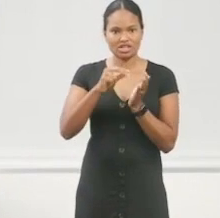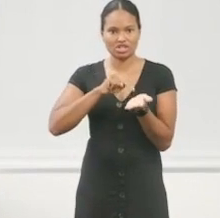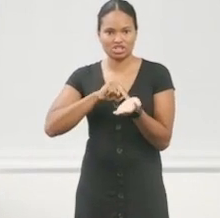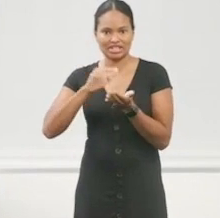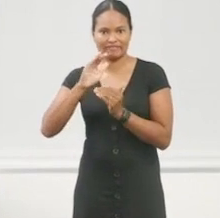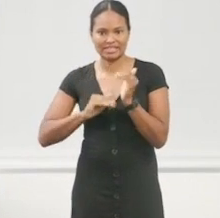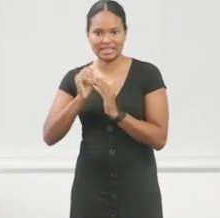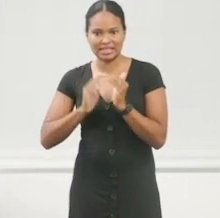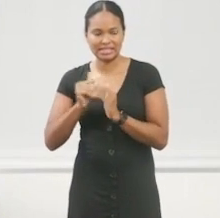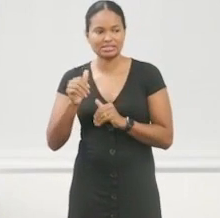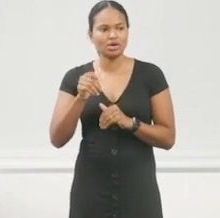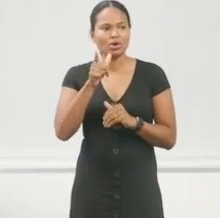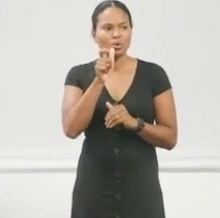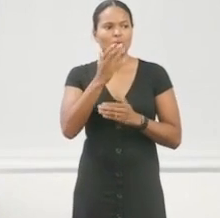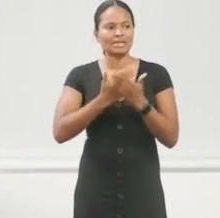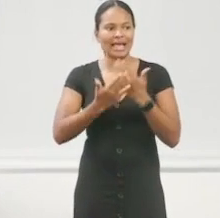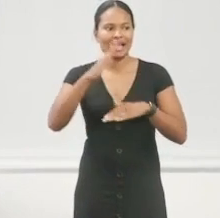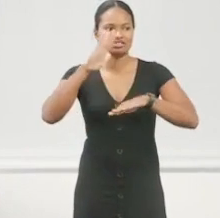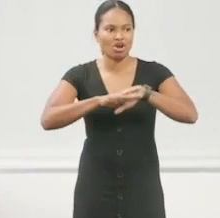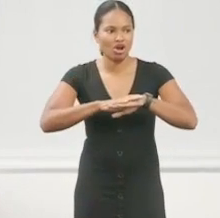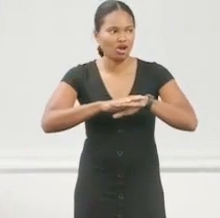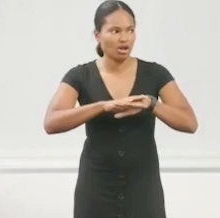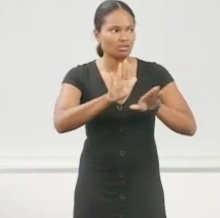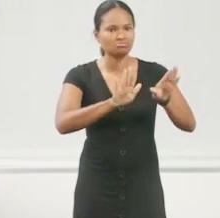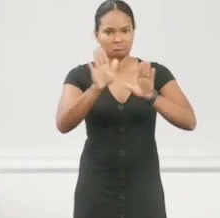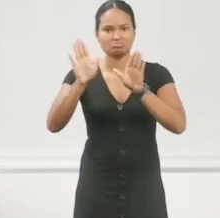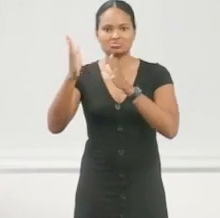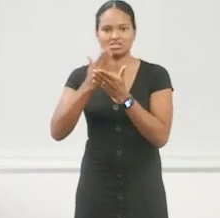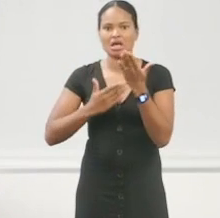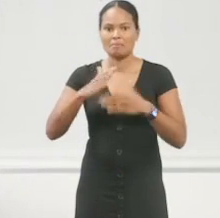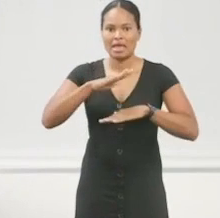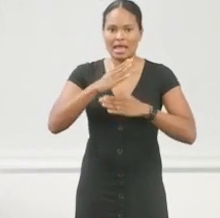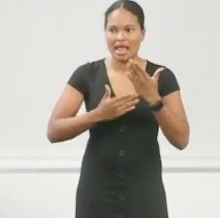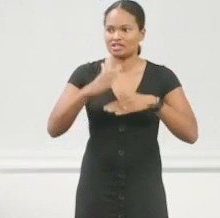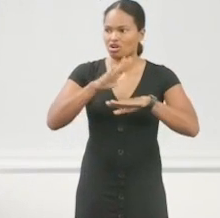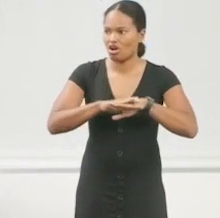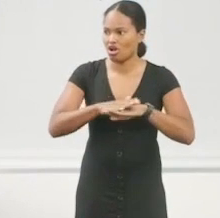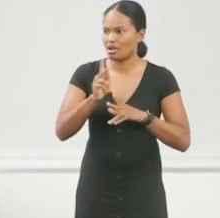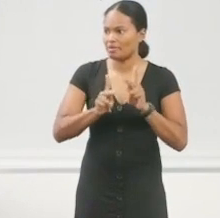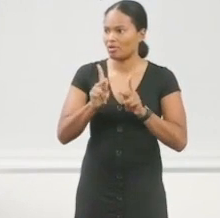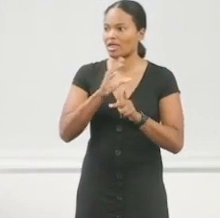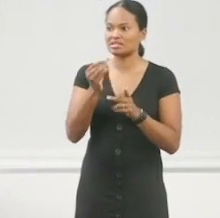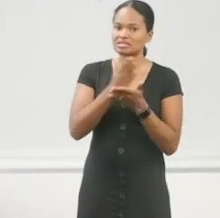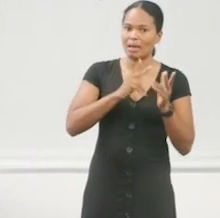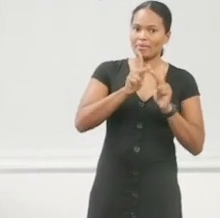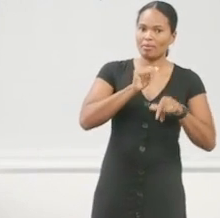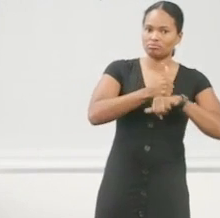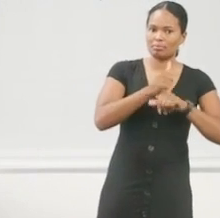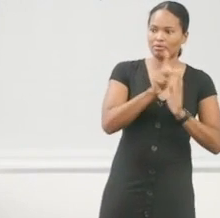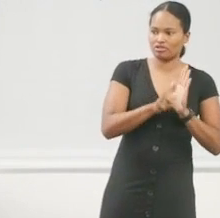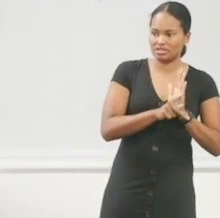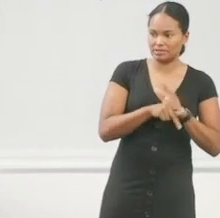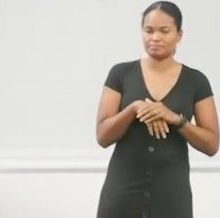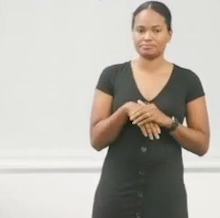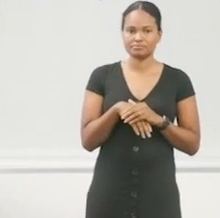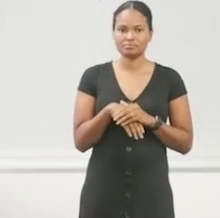Who's hands-on? Anybody here? Okay, we've got some hands-on folks and folks who set policy. I do want to do this, and I'd